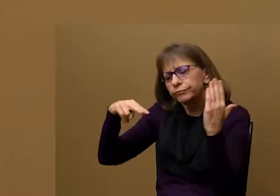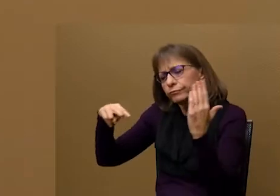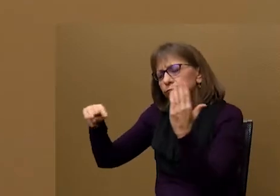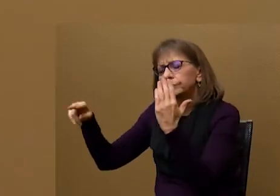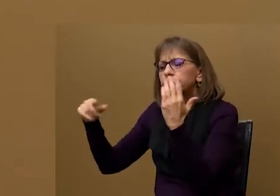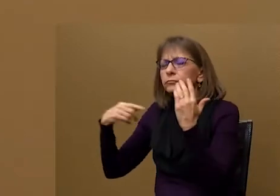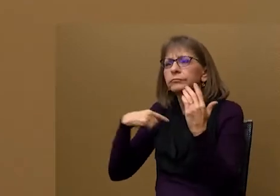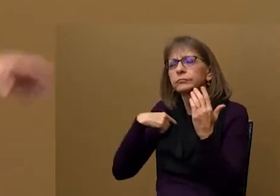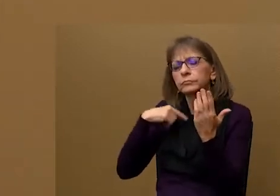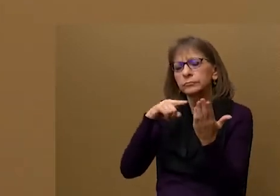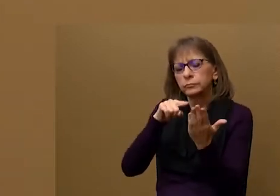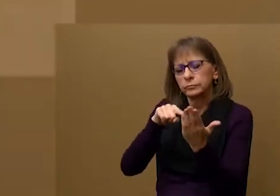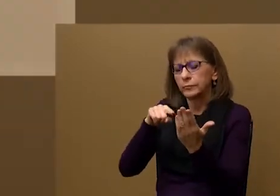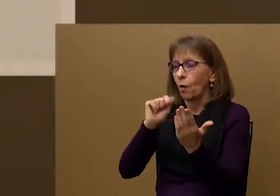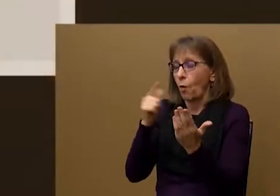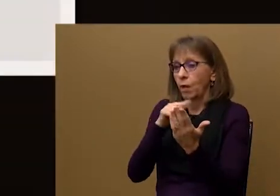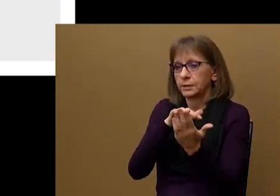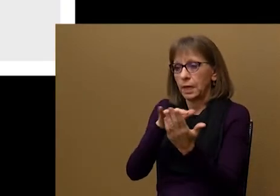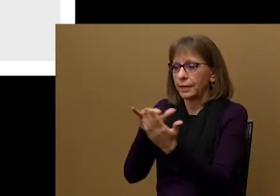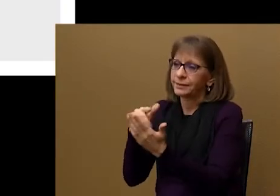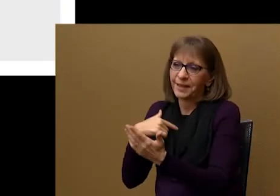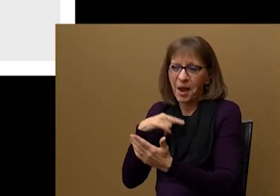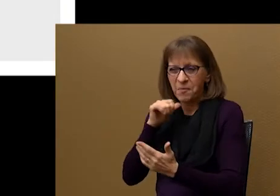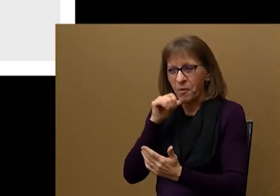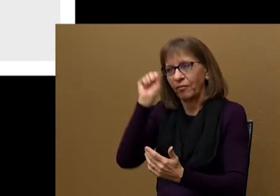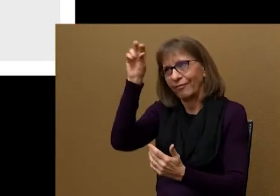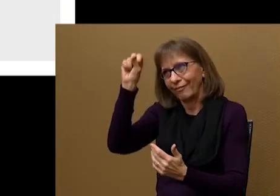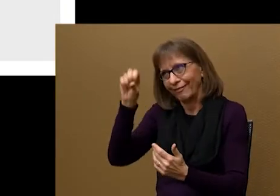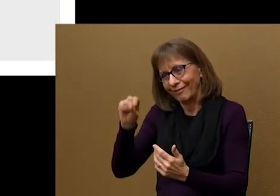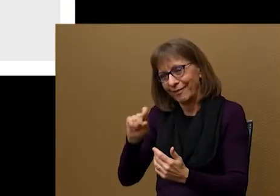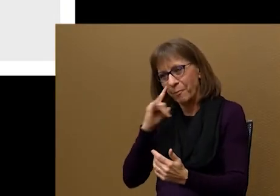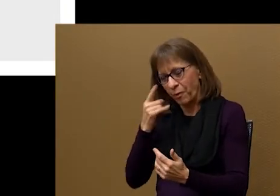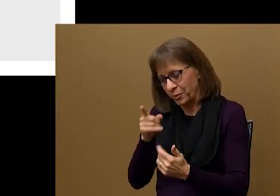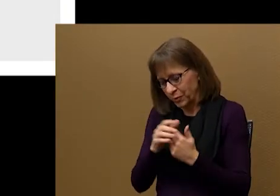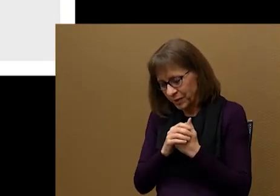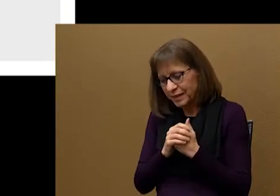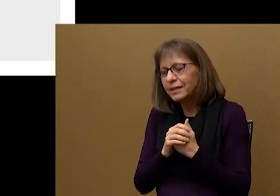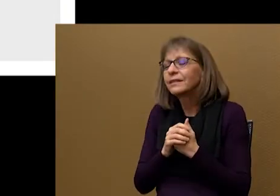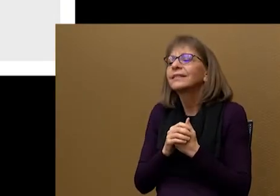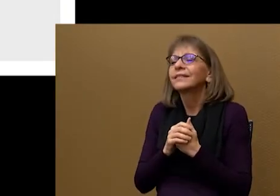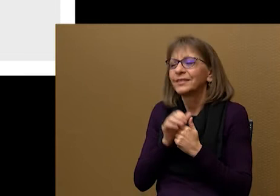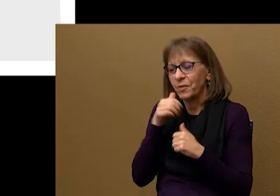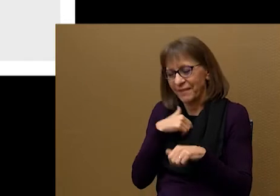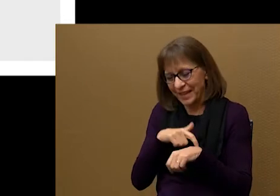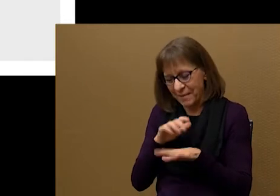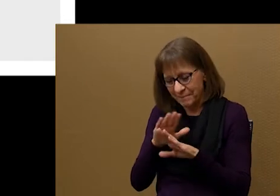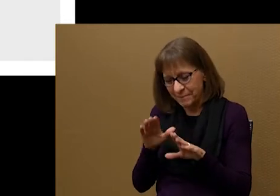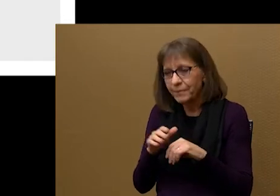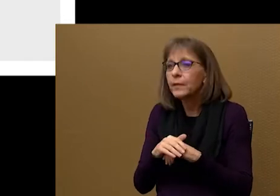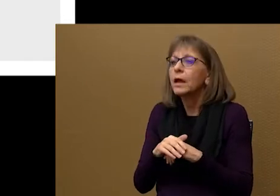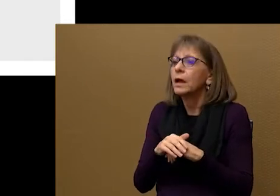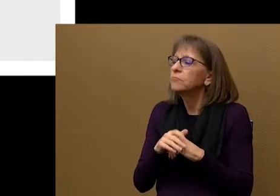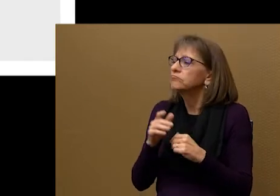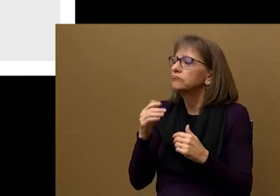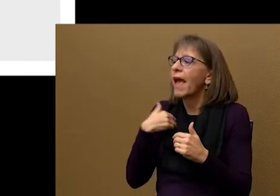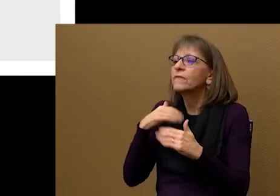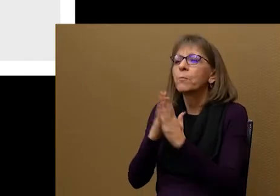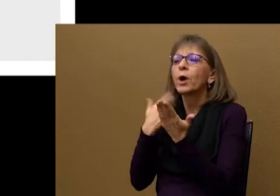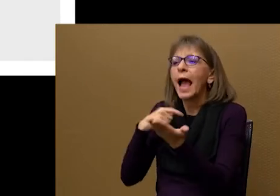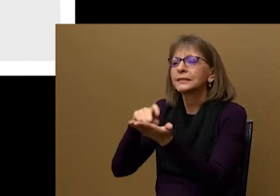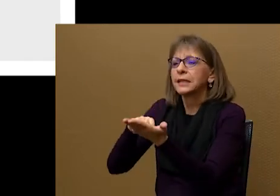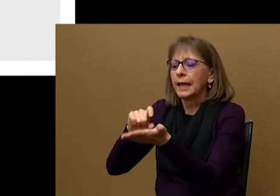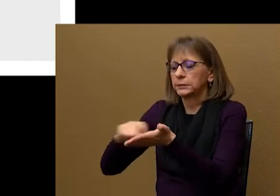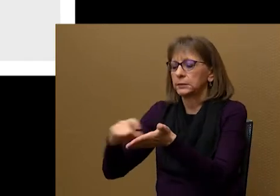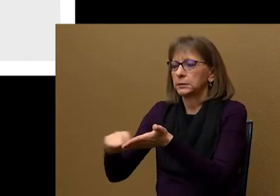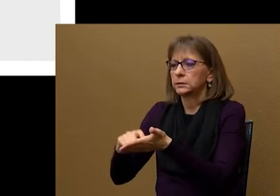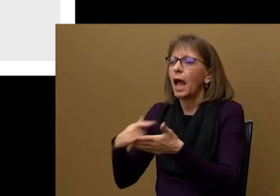literature, I went through a whole bunch, all the studies. I'm not going to bore you by going through one by one, because I also don't have the time. They're all